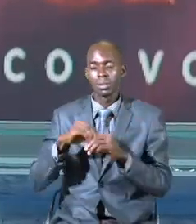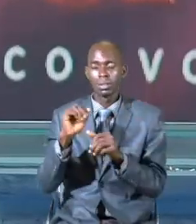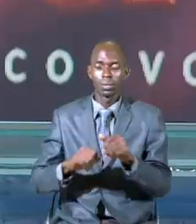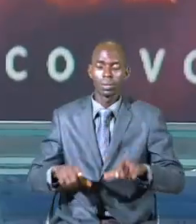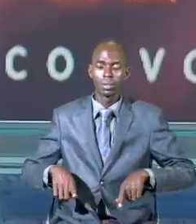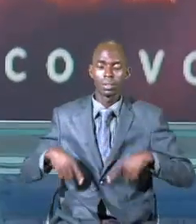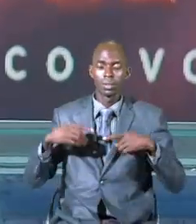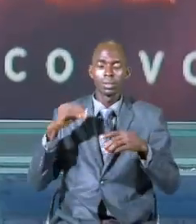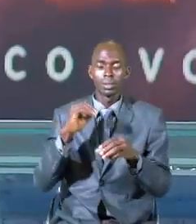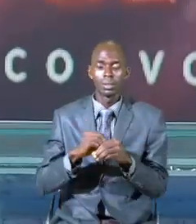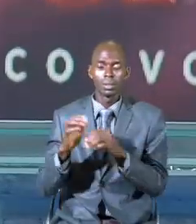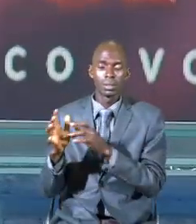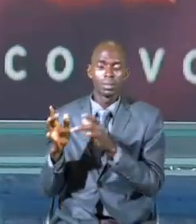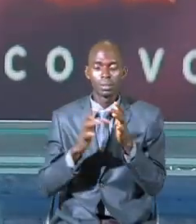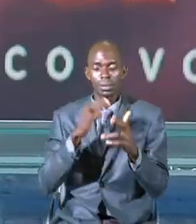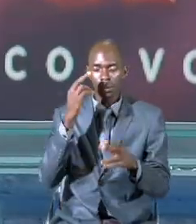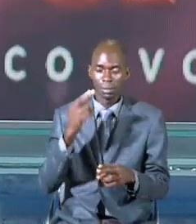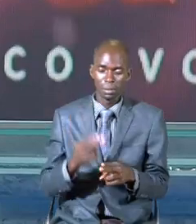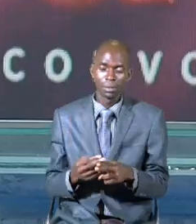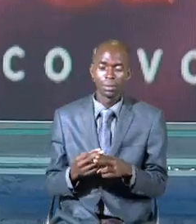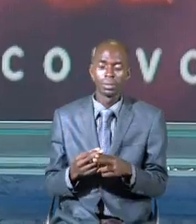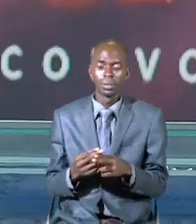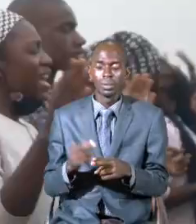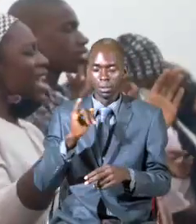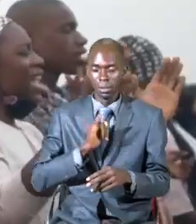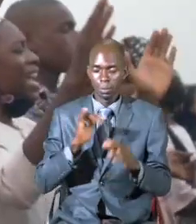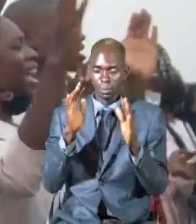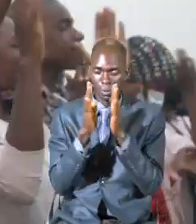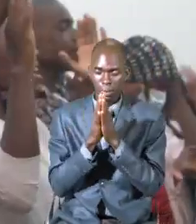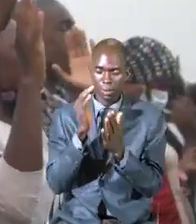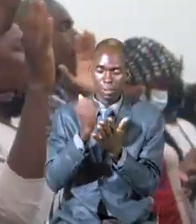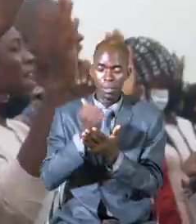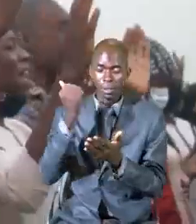In Jesus' name, I pray.